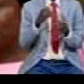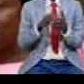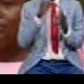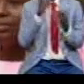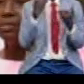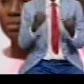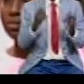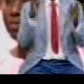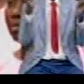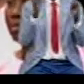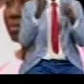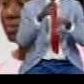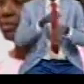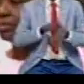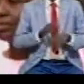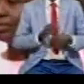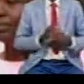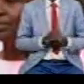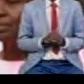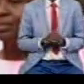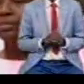time.